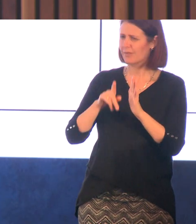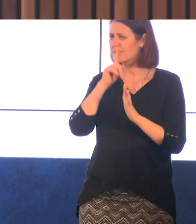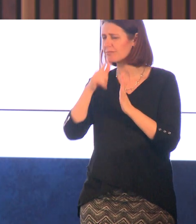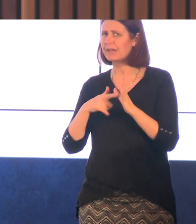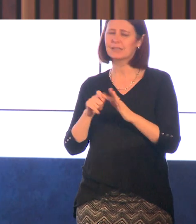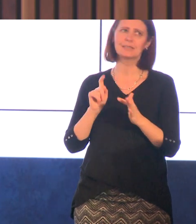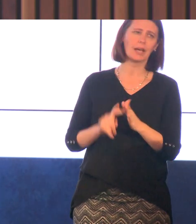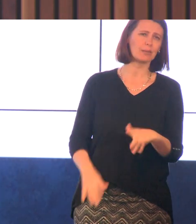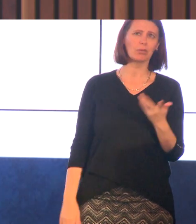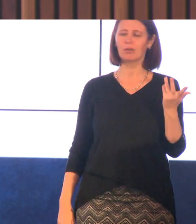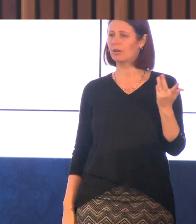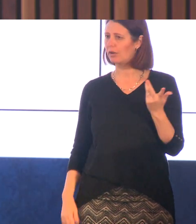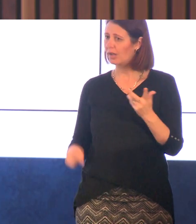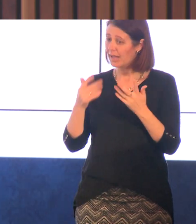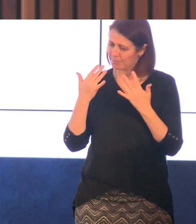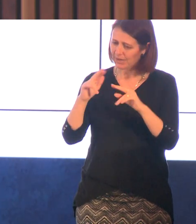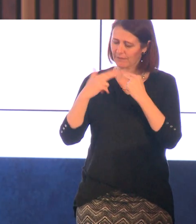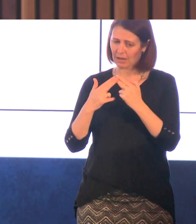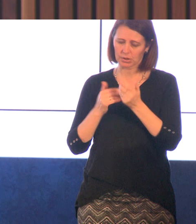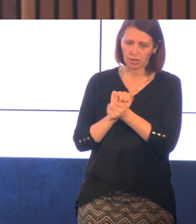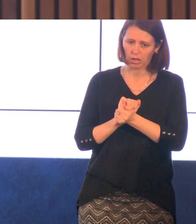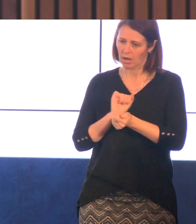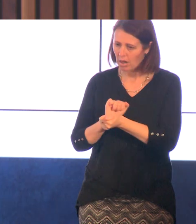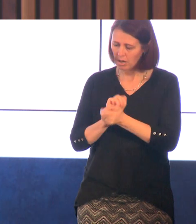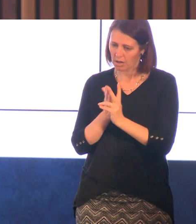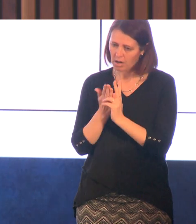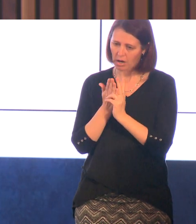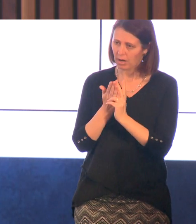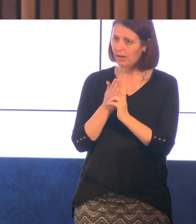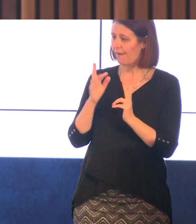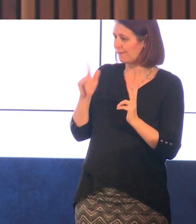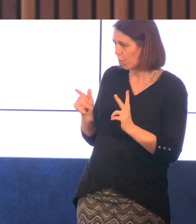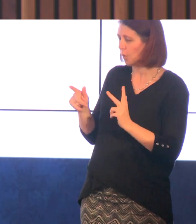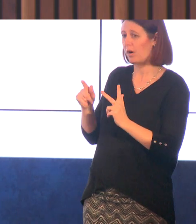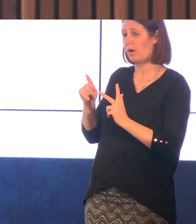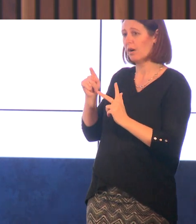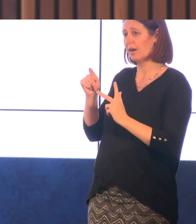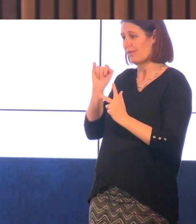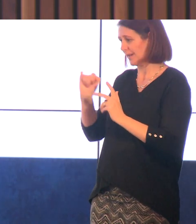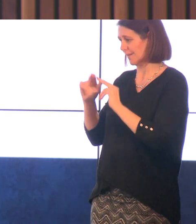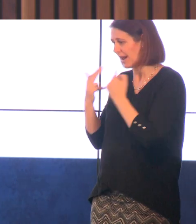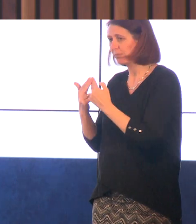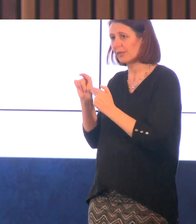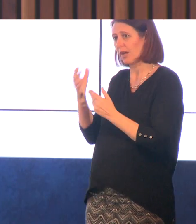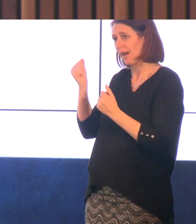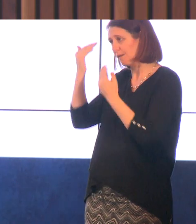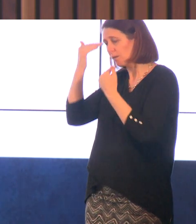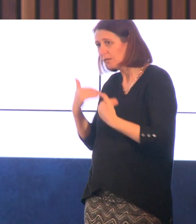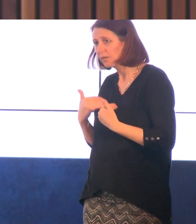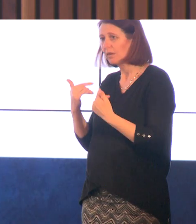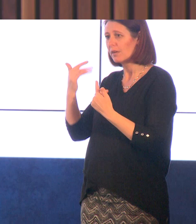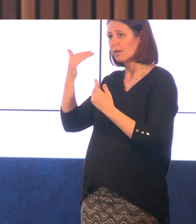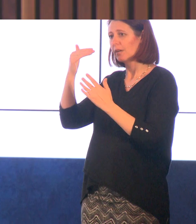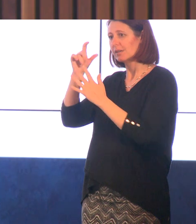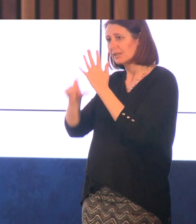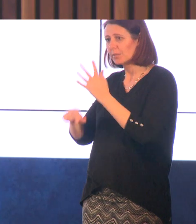tape, which many families are now grappling with on behalf of loved ones with intellectual disability and autism, who